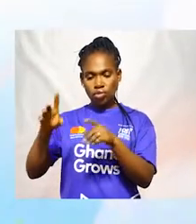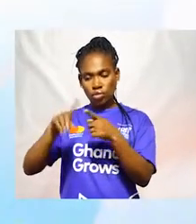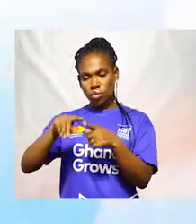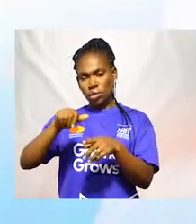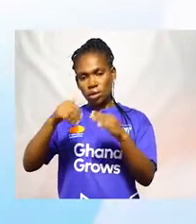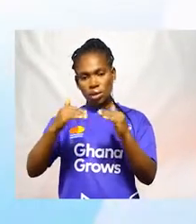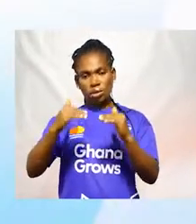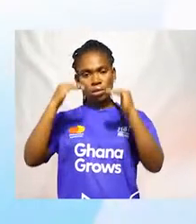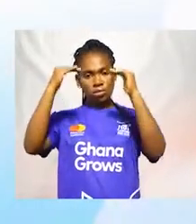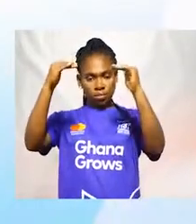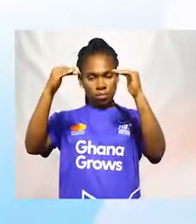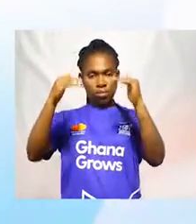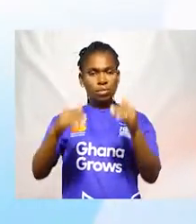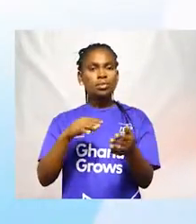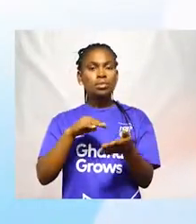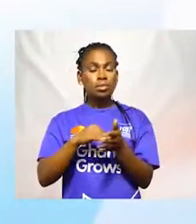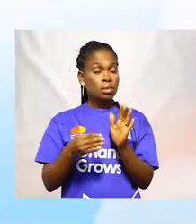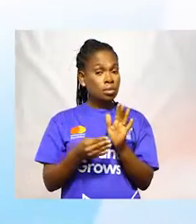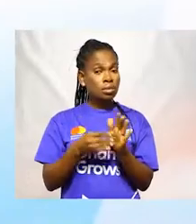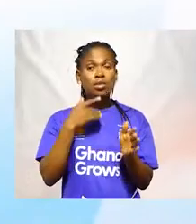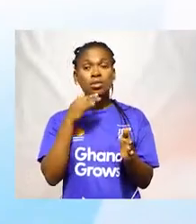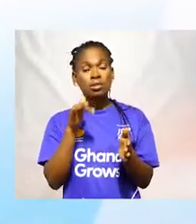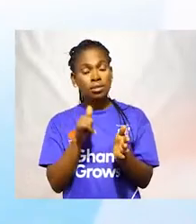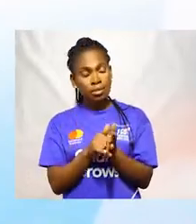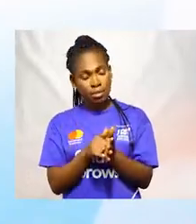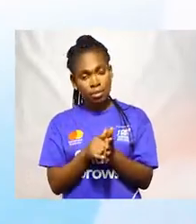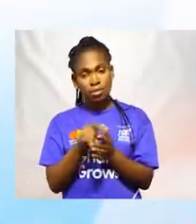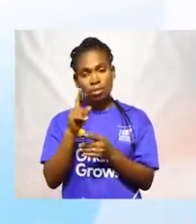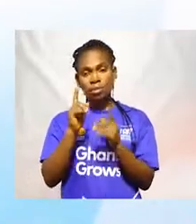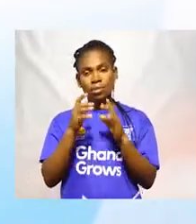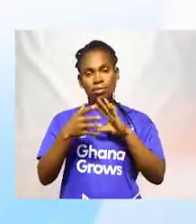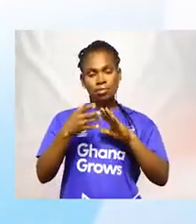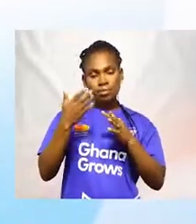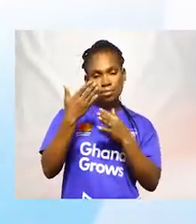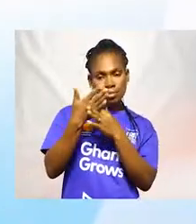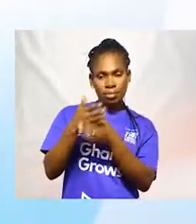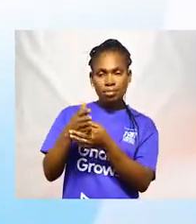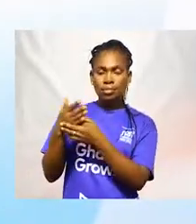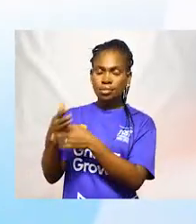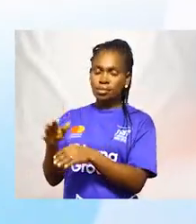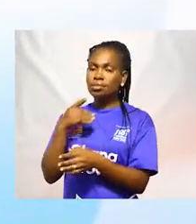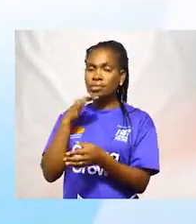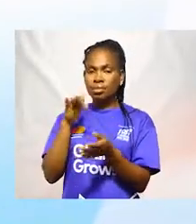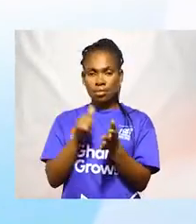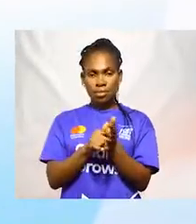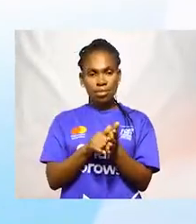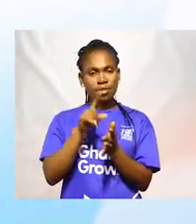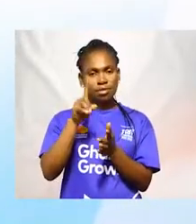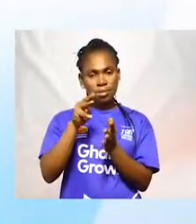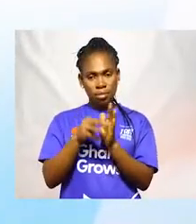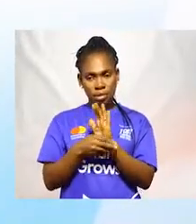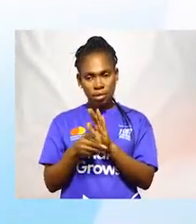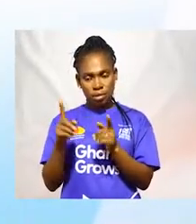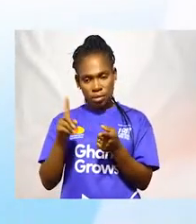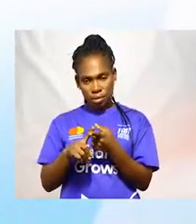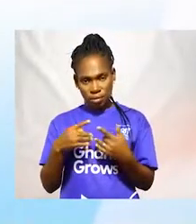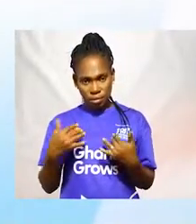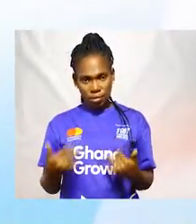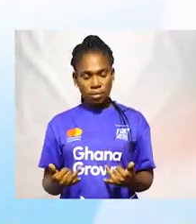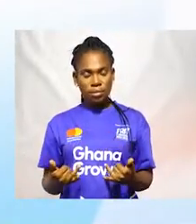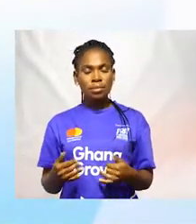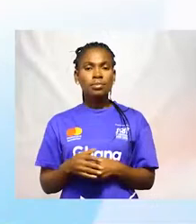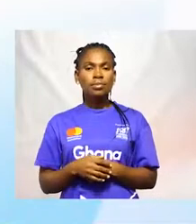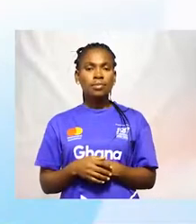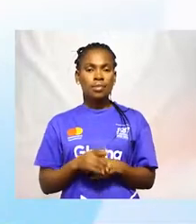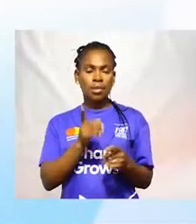so interrelatedness of the themes that you share has been there from the first minute till now. Let's sign off by